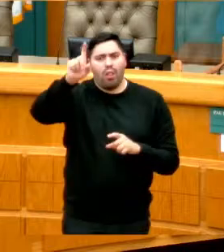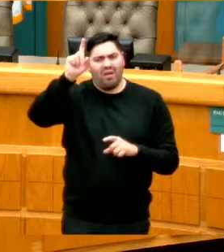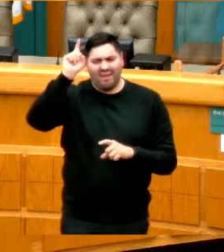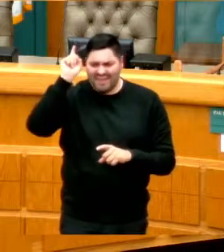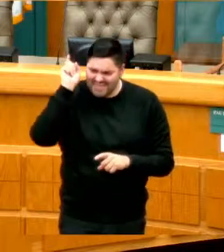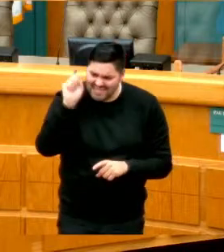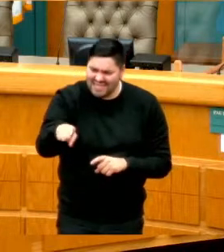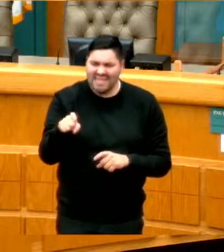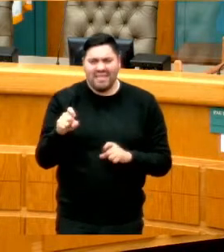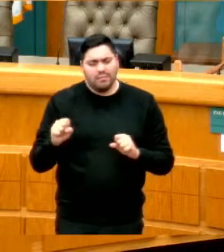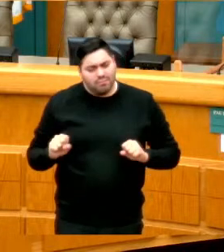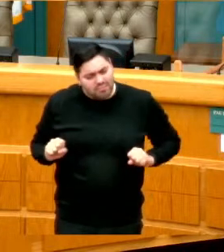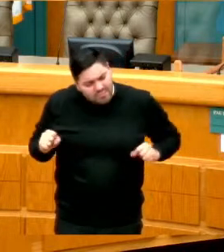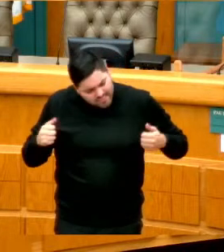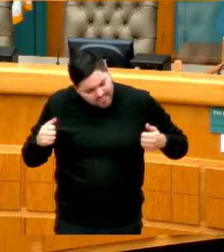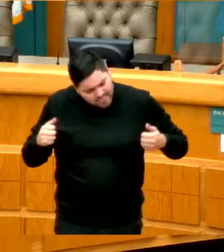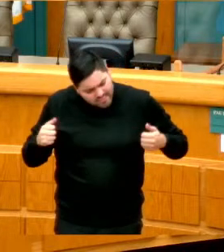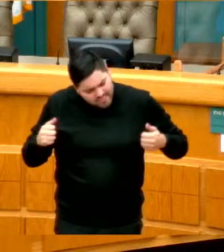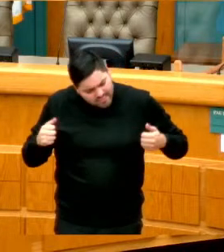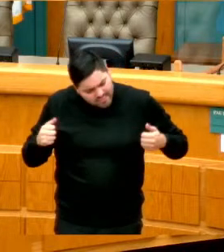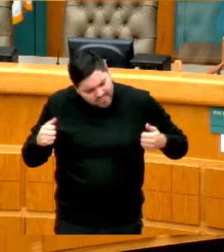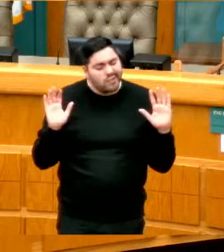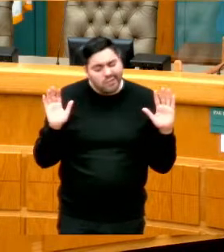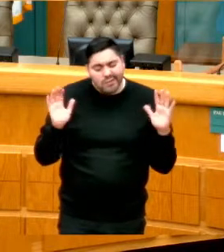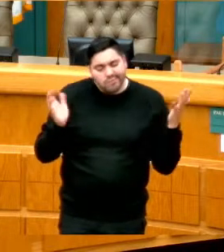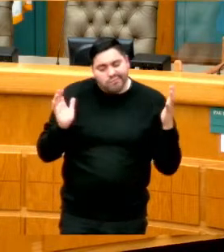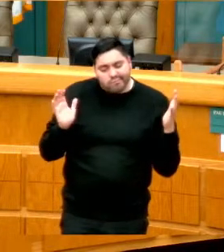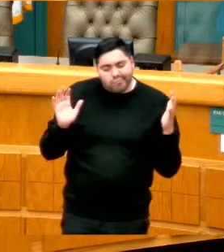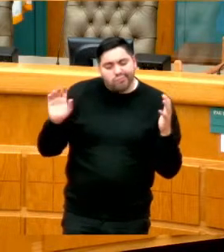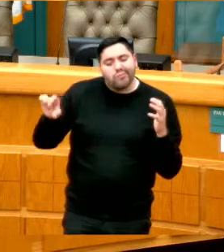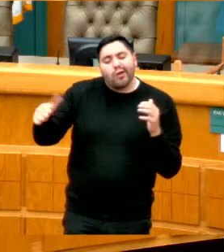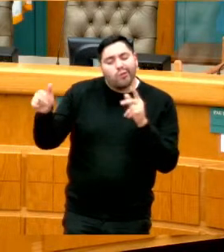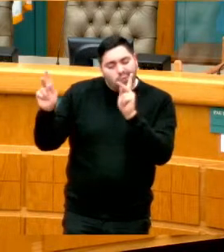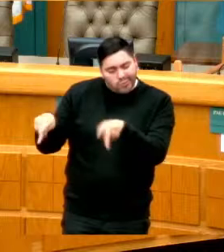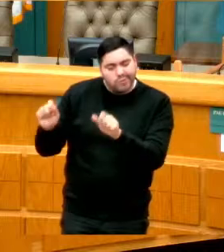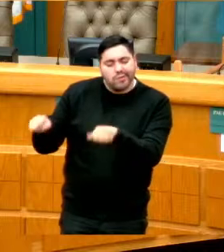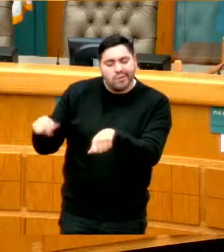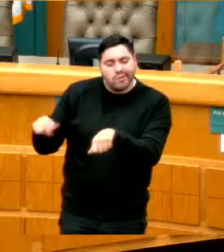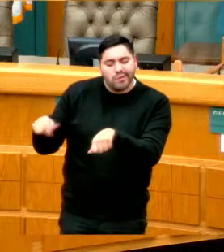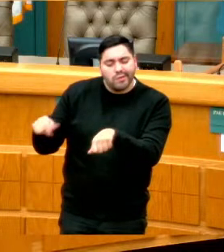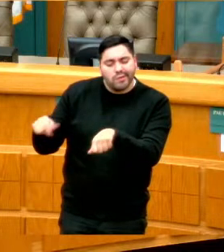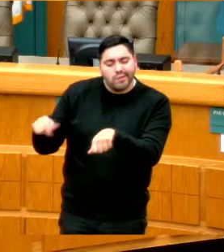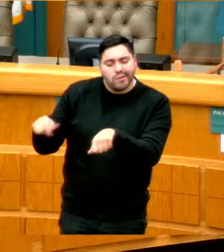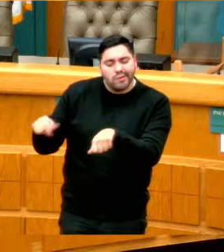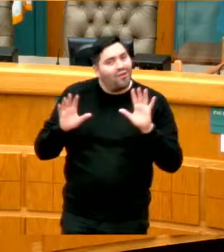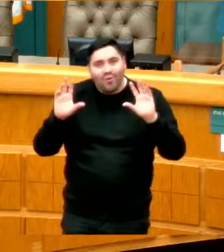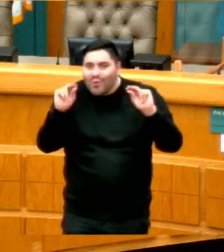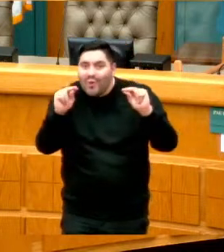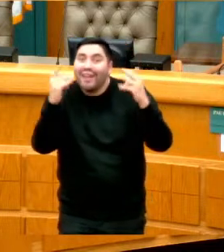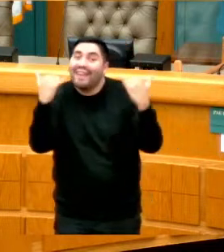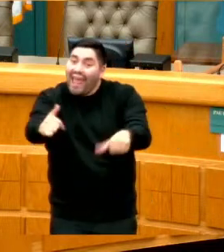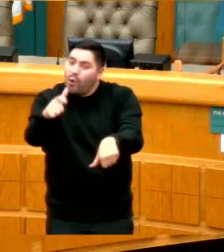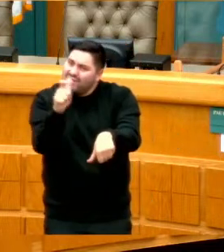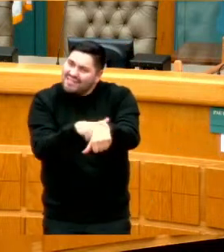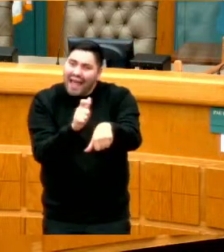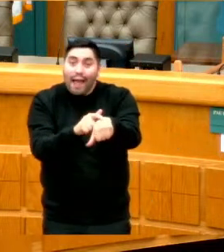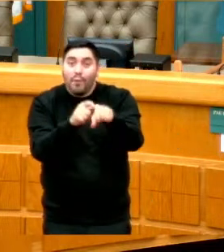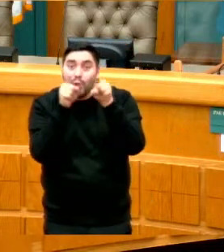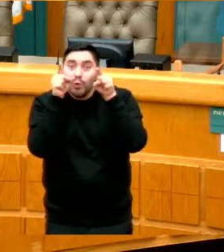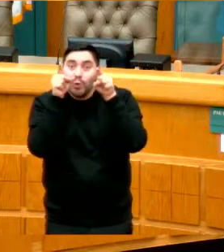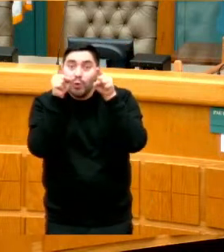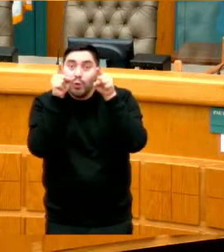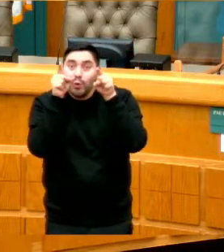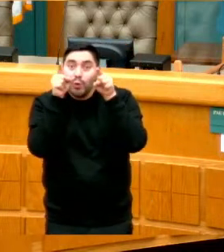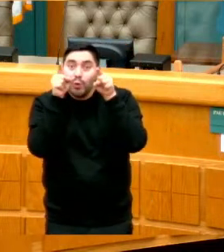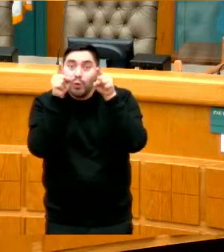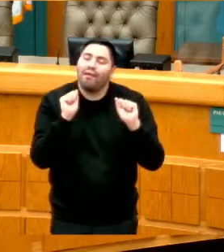personal sacrifice so that others can get a vaccine. I want to reiterate, it's time now. It's time for you to get